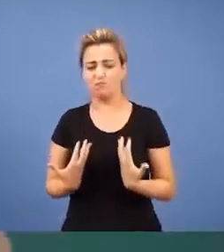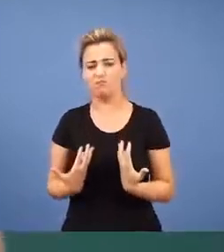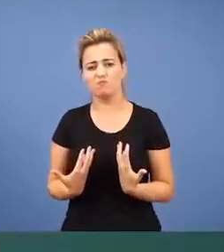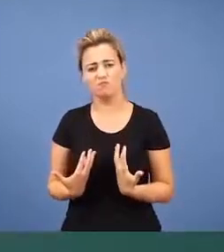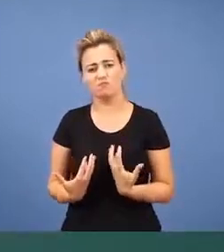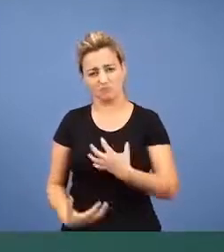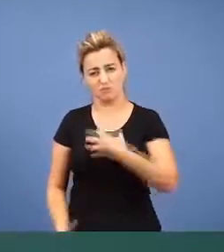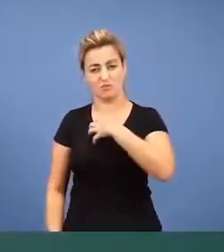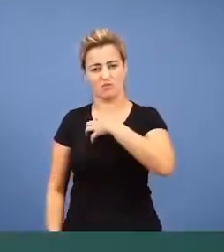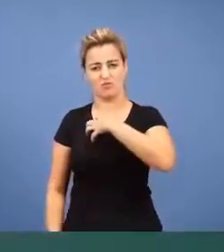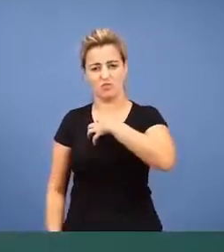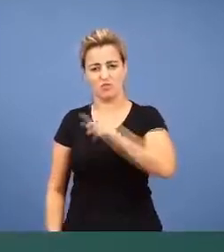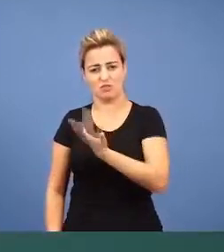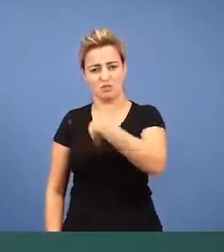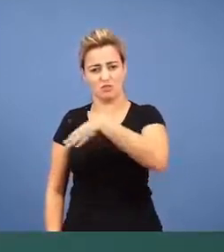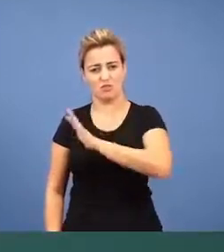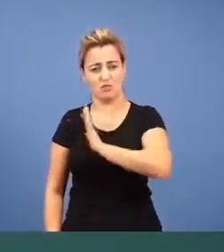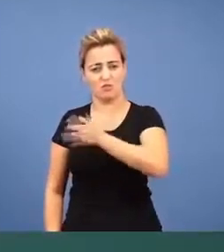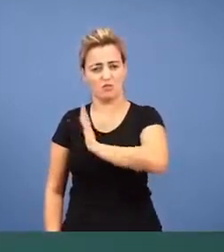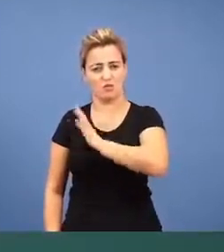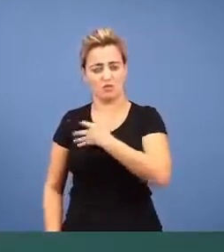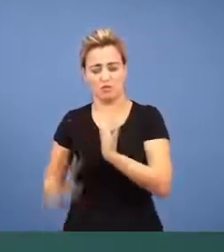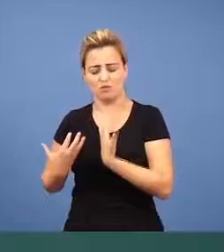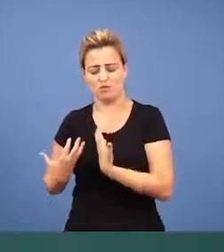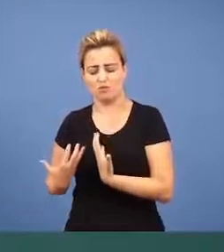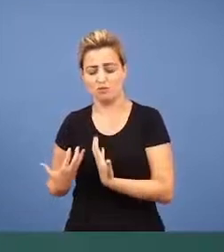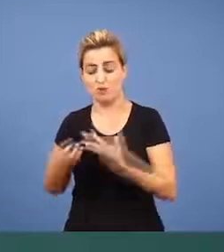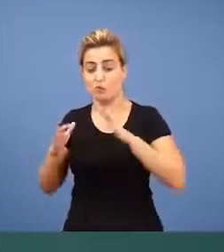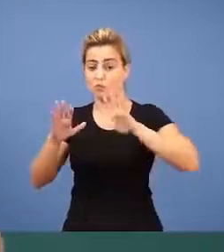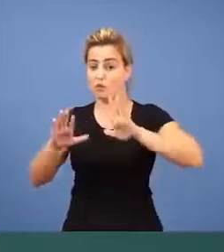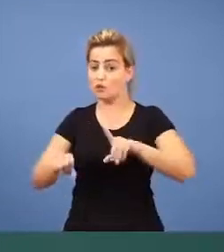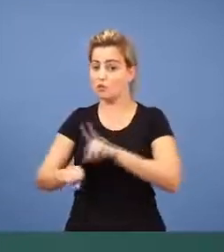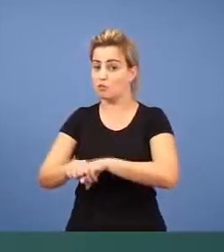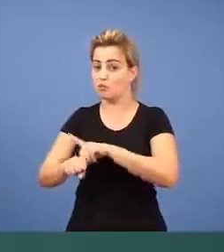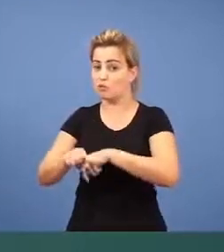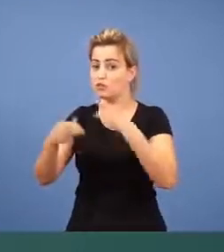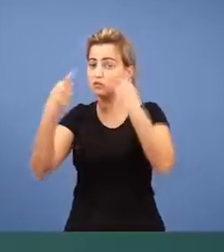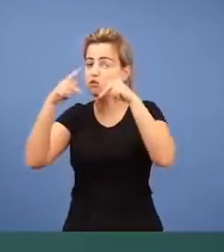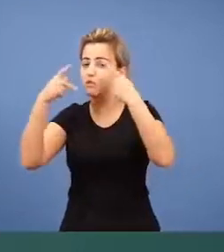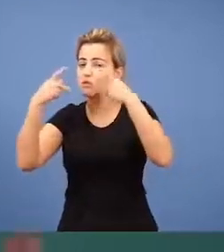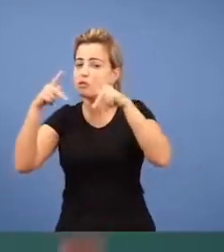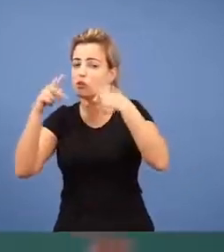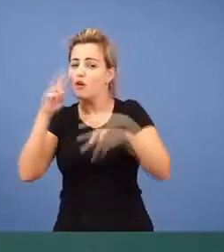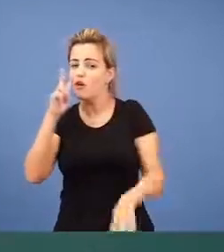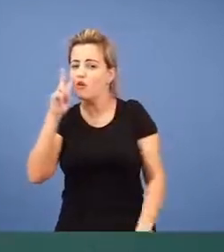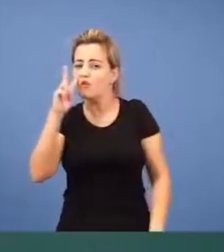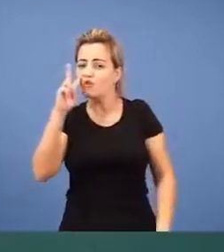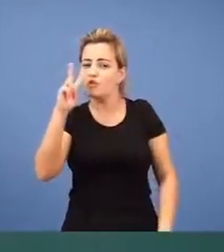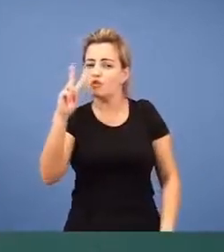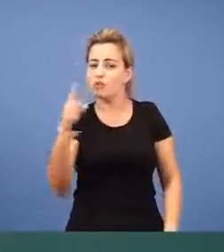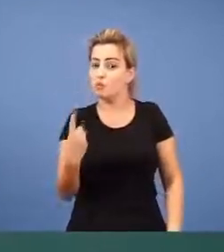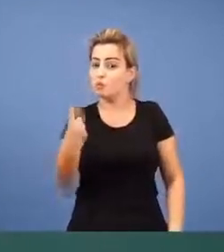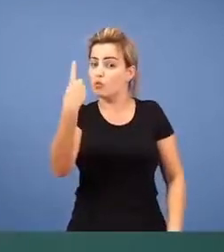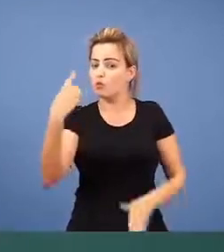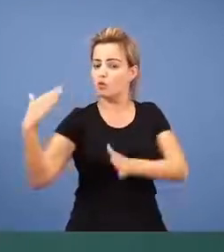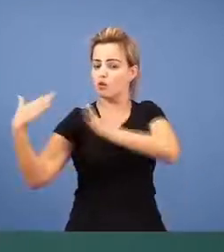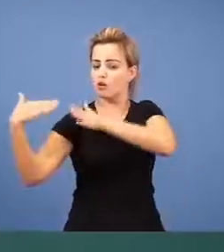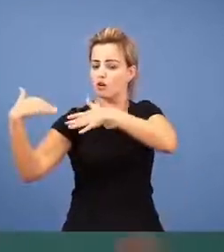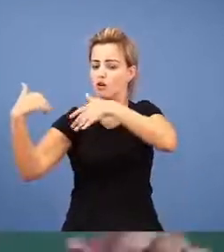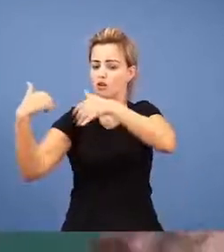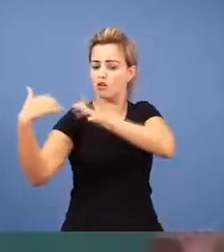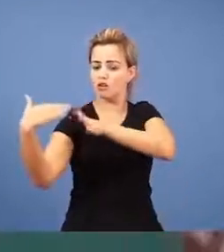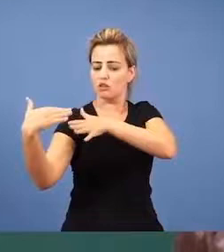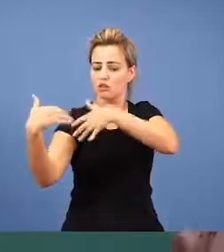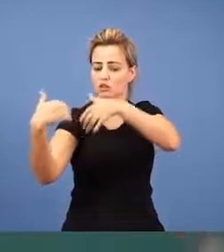carried a bag filled with stones, and the bag was heavy. But while the pastor was teaching, I saw an